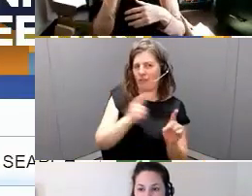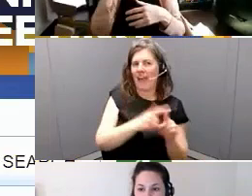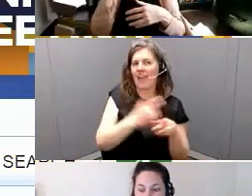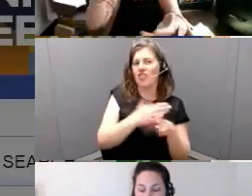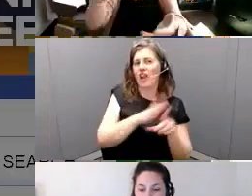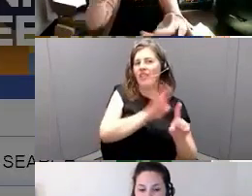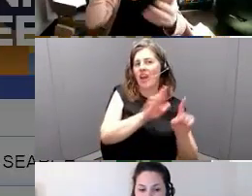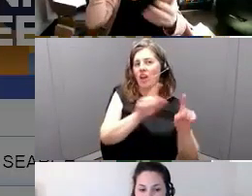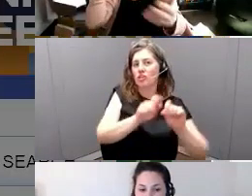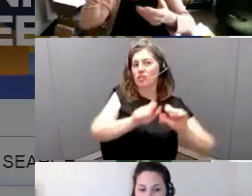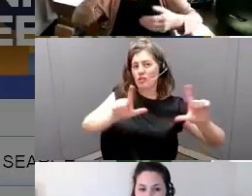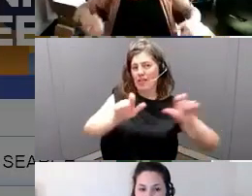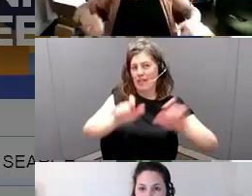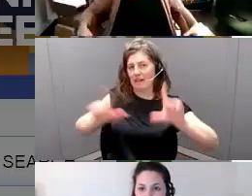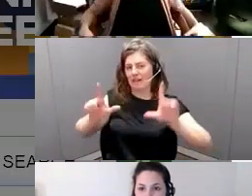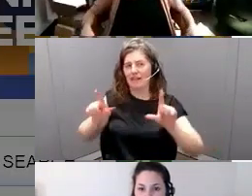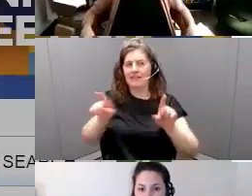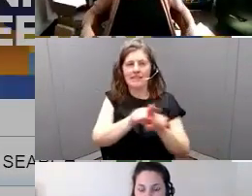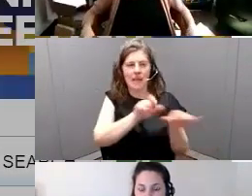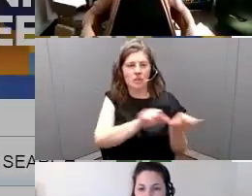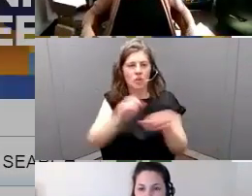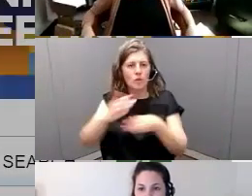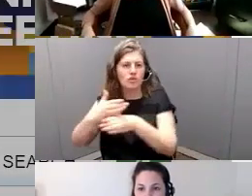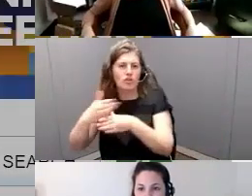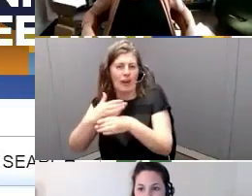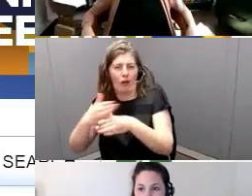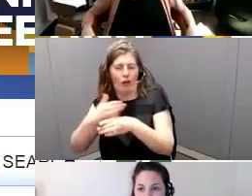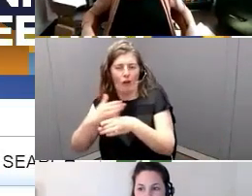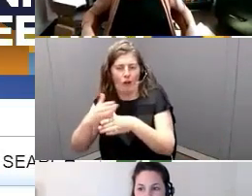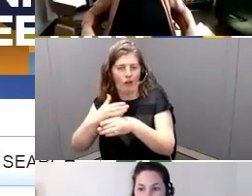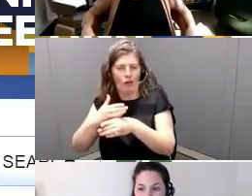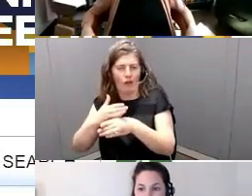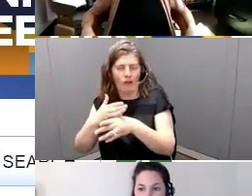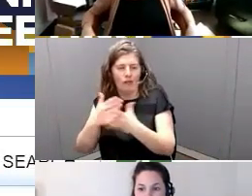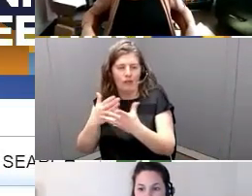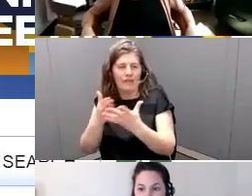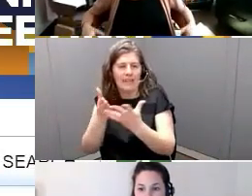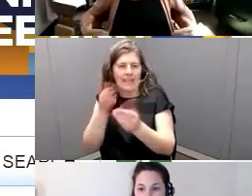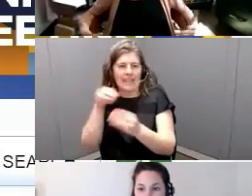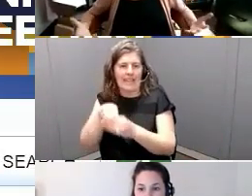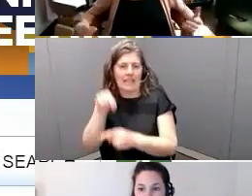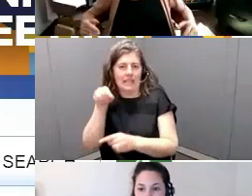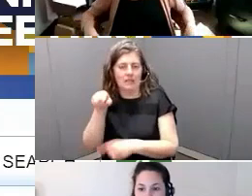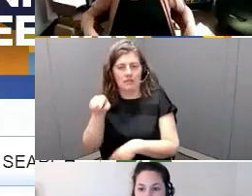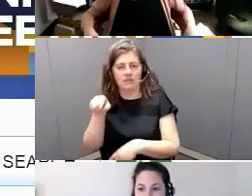their screen. And just as you would share your screen in